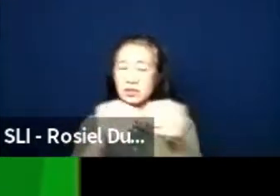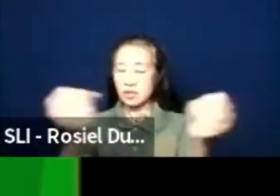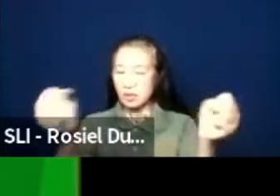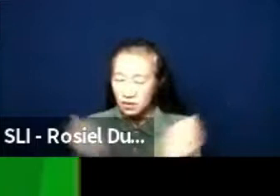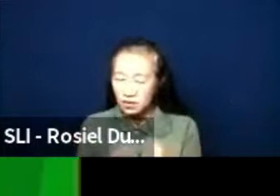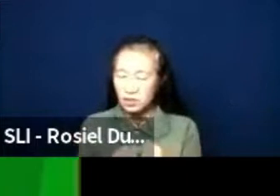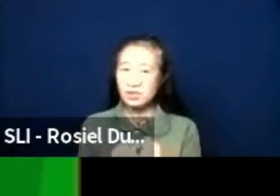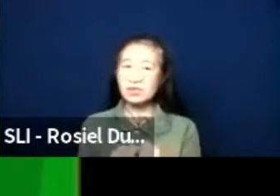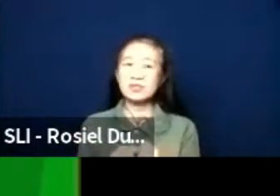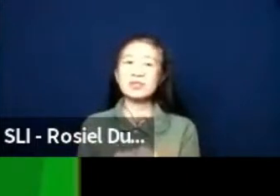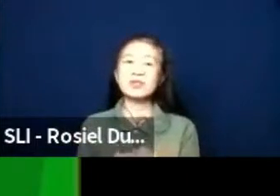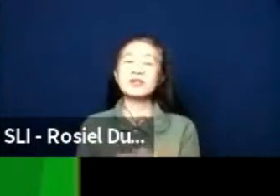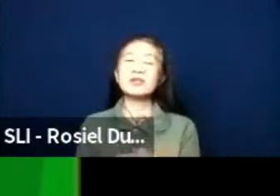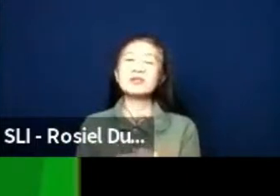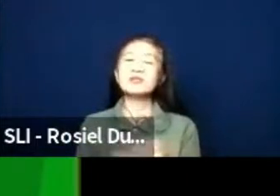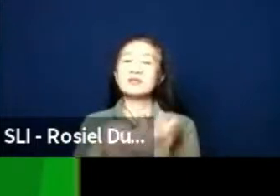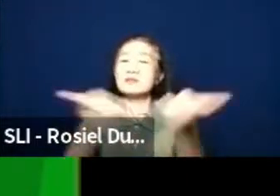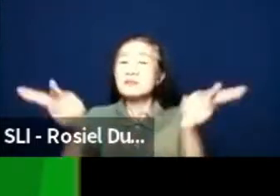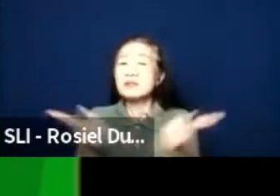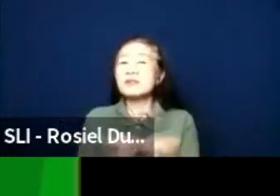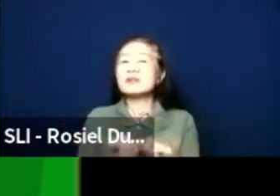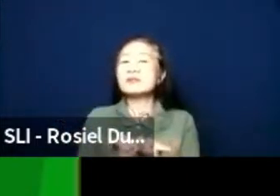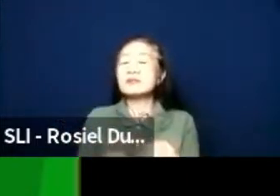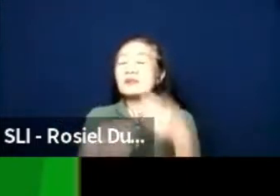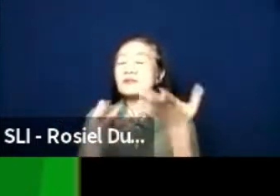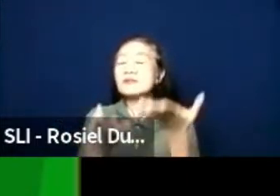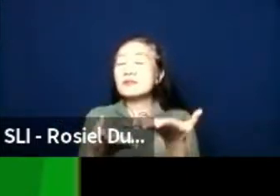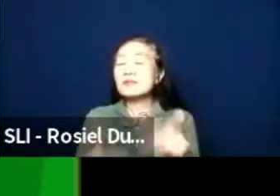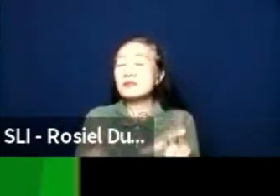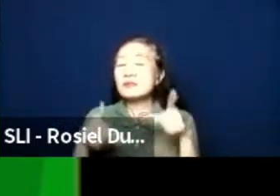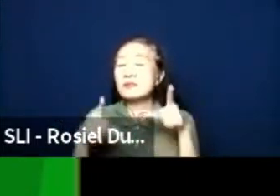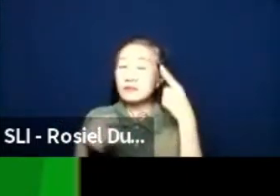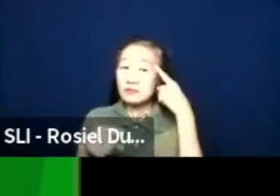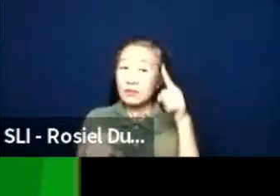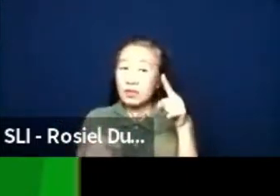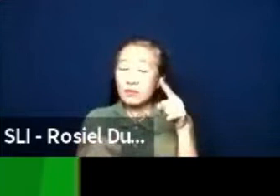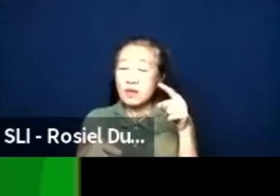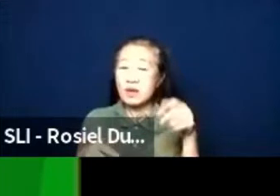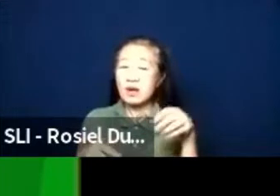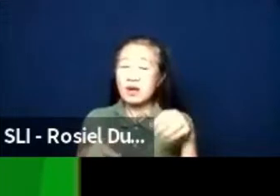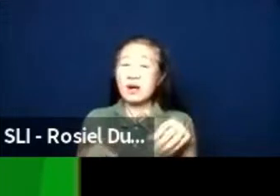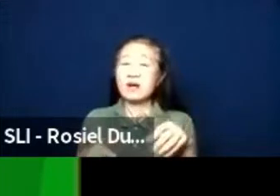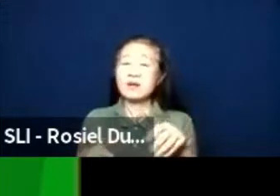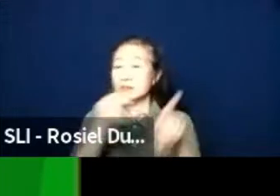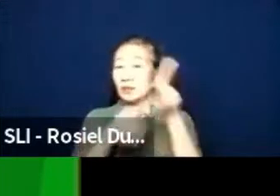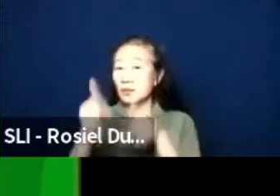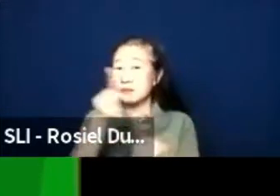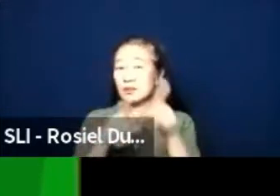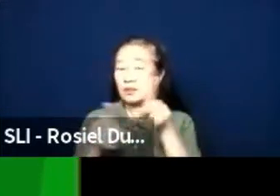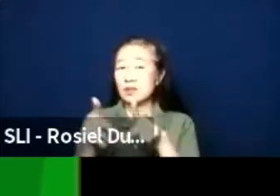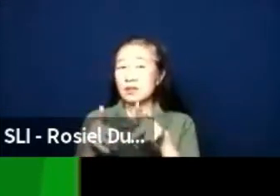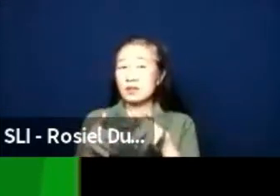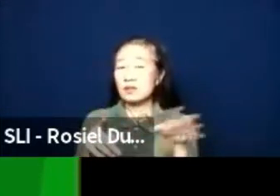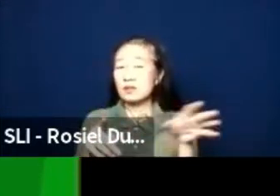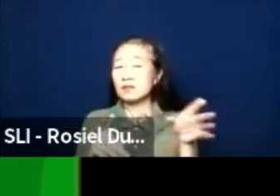shelters provide life-sustaining services to disaster survivors. Even though mass care shelters